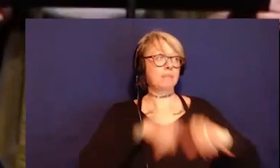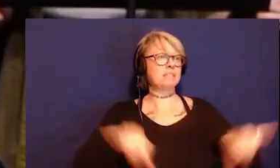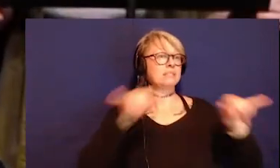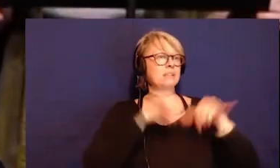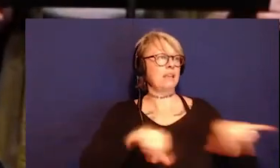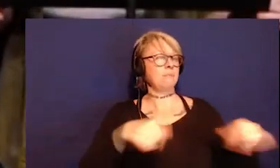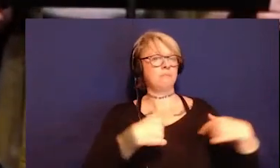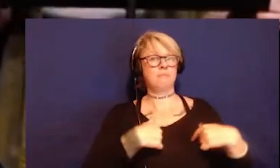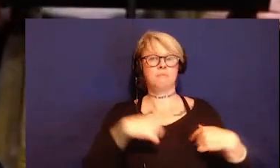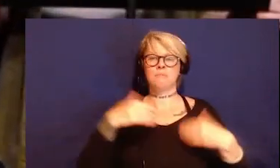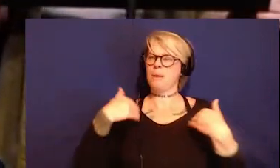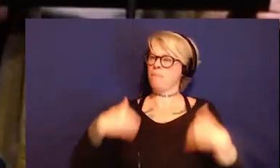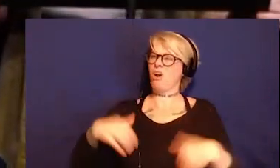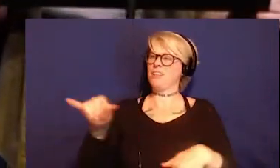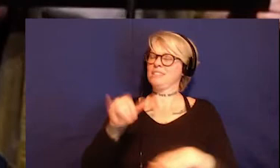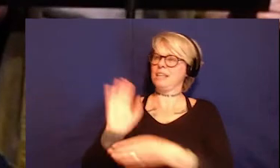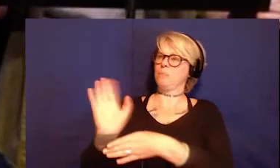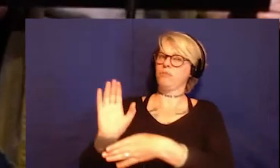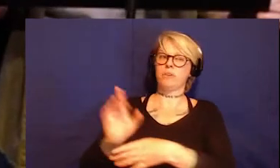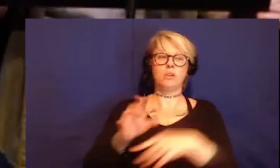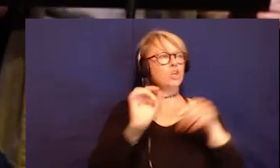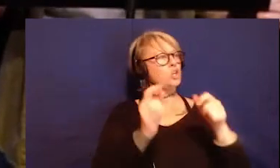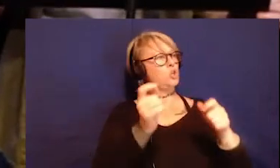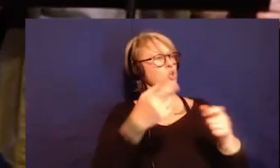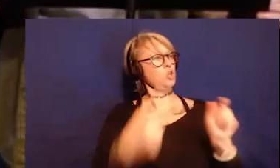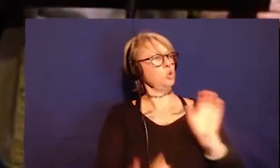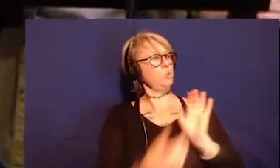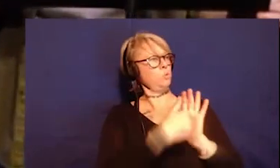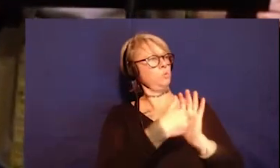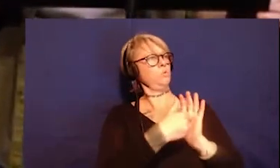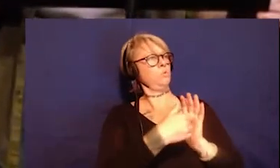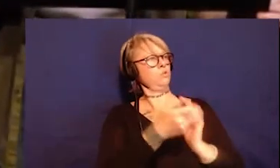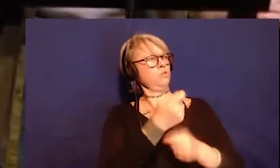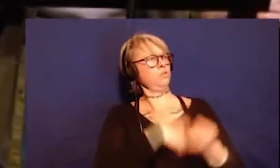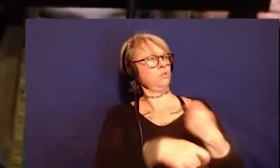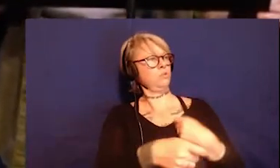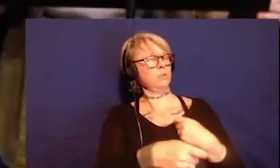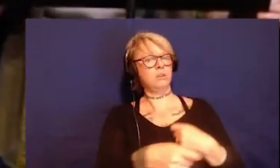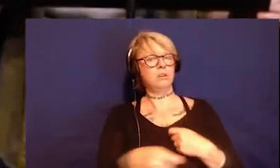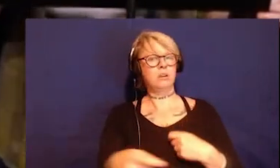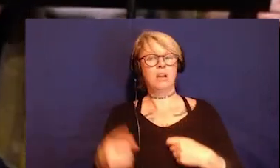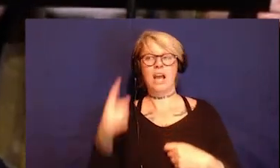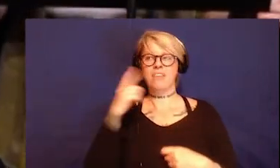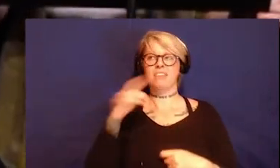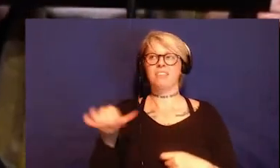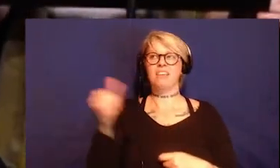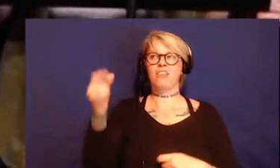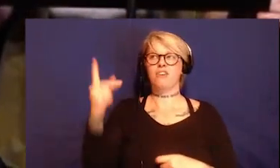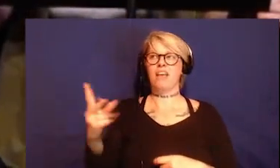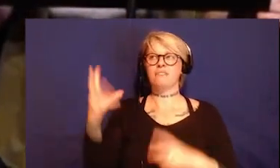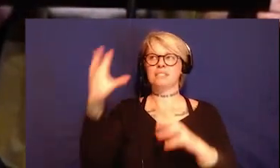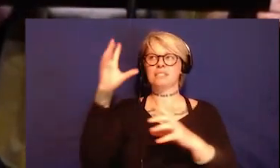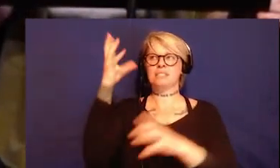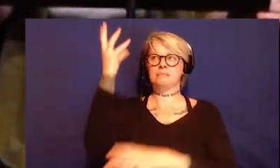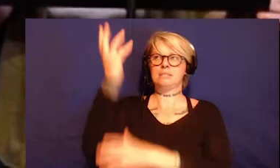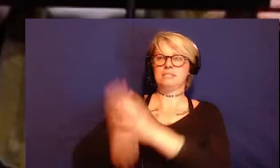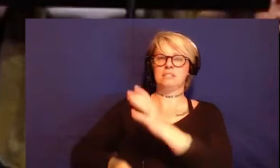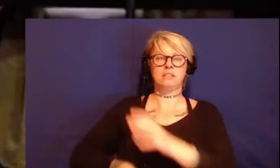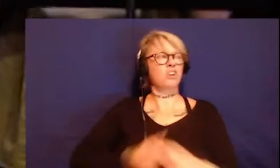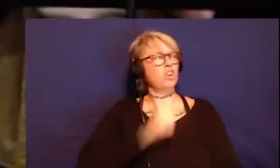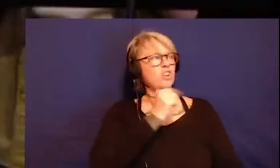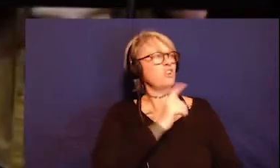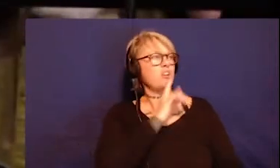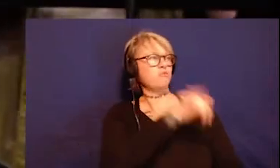is like a movie. You betrayed me. I think the other half is missing. You're not real. I don't believe